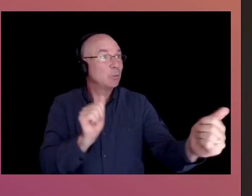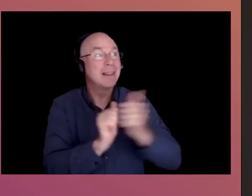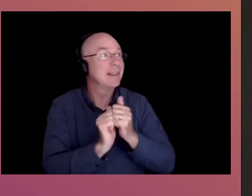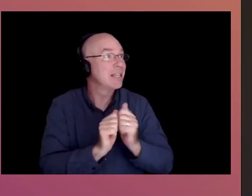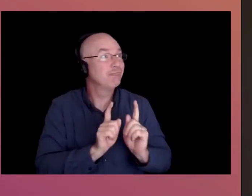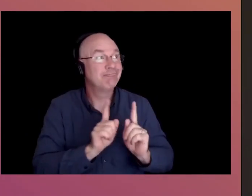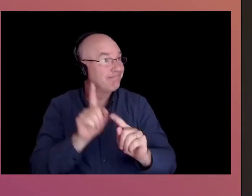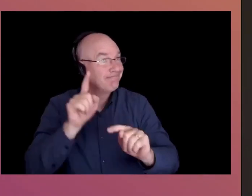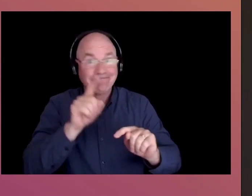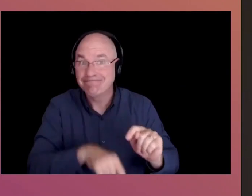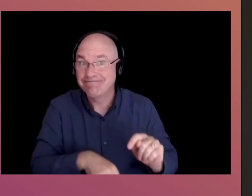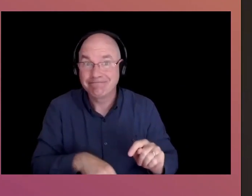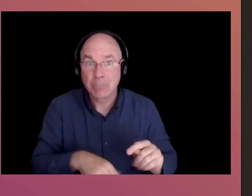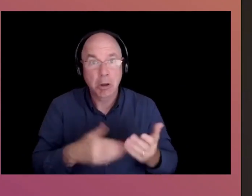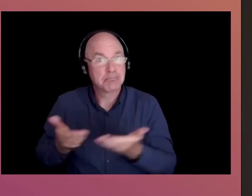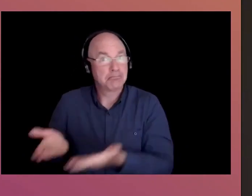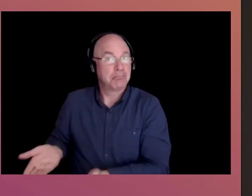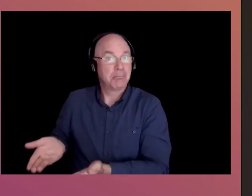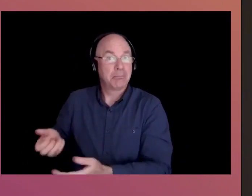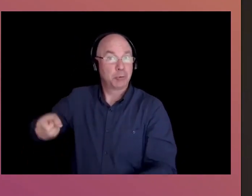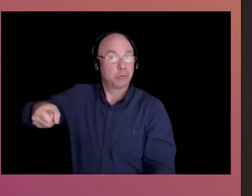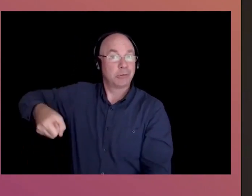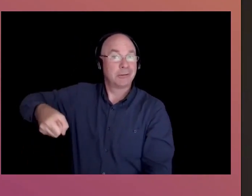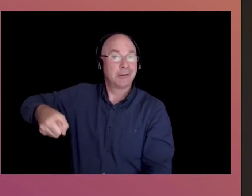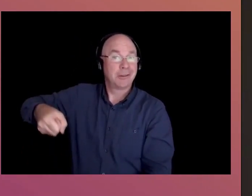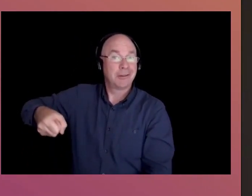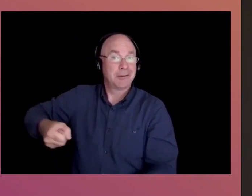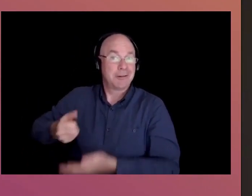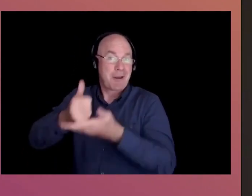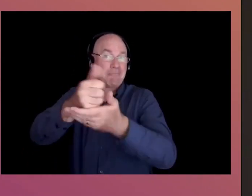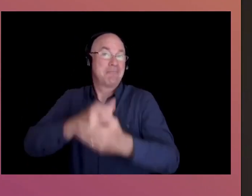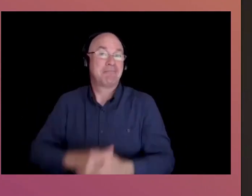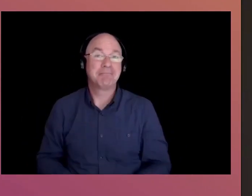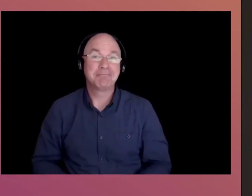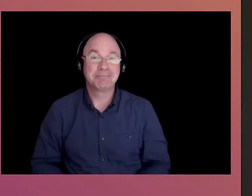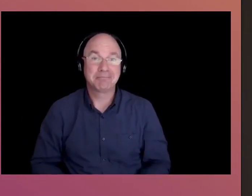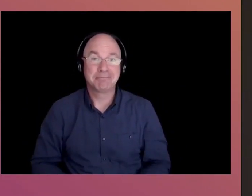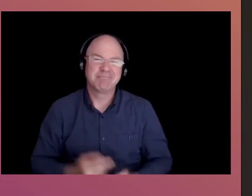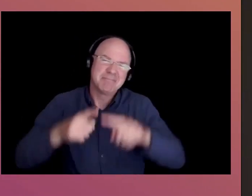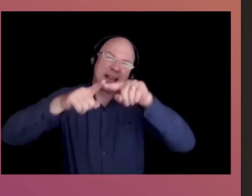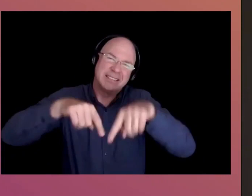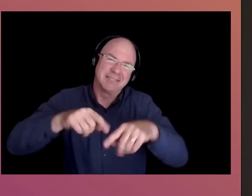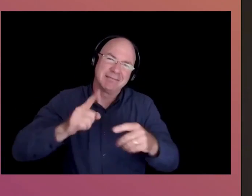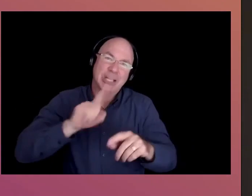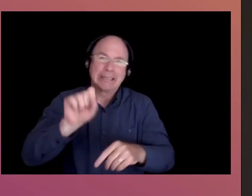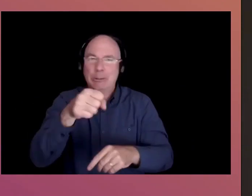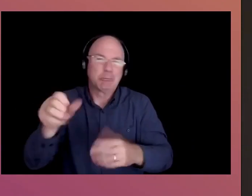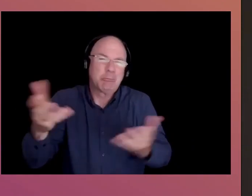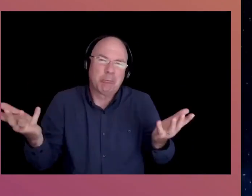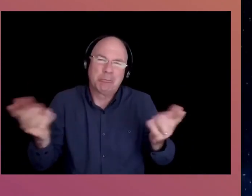I think the suitcase can help. So it depends. I